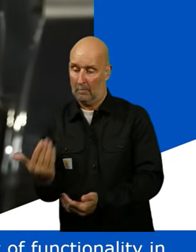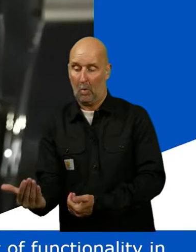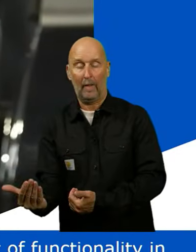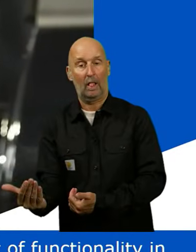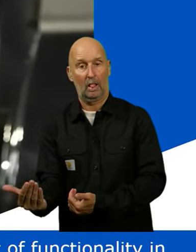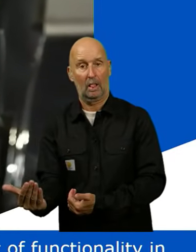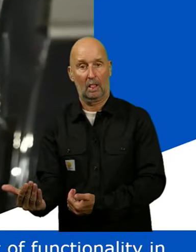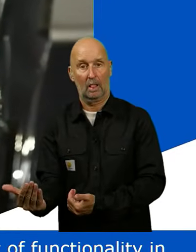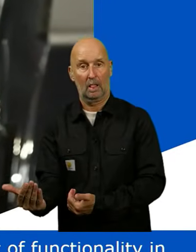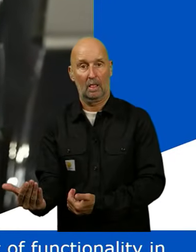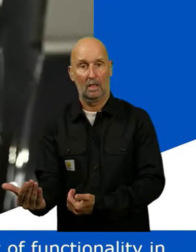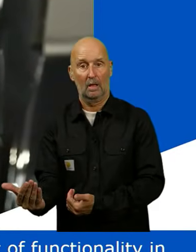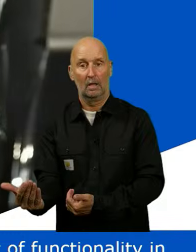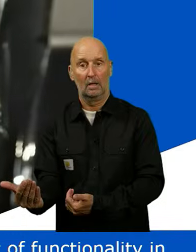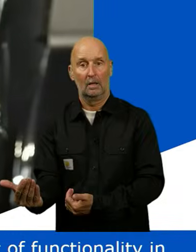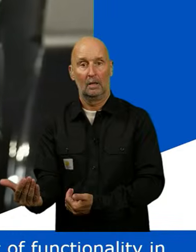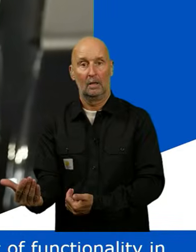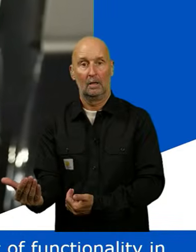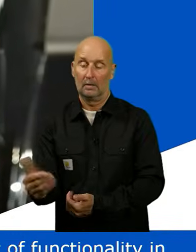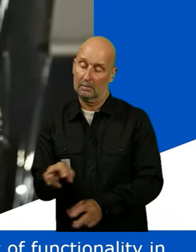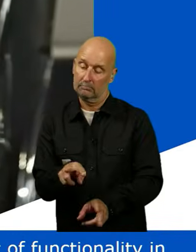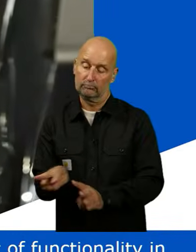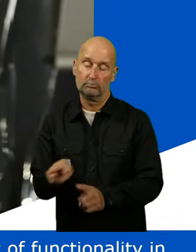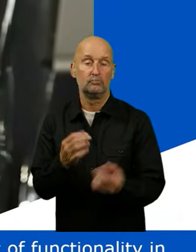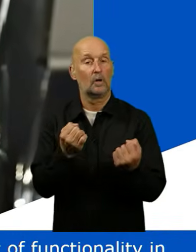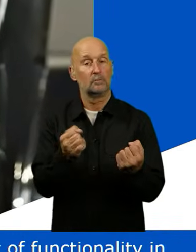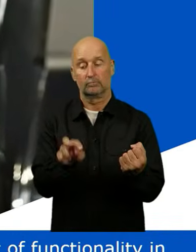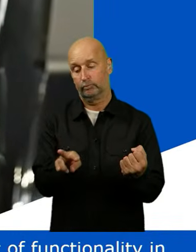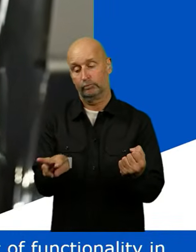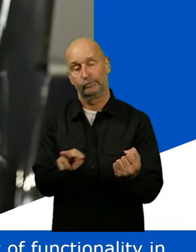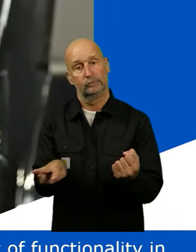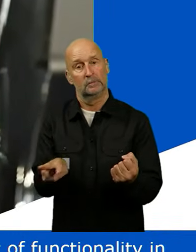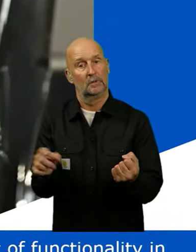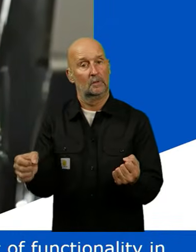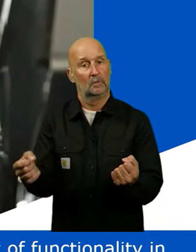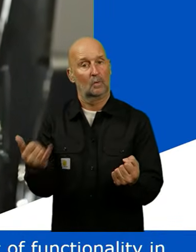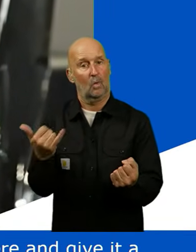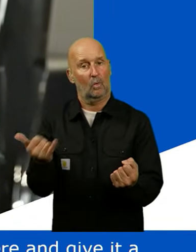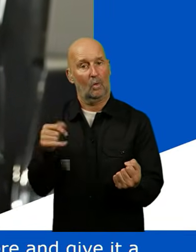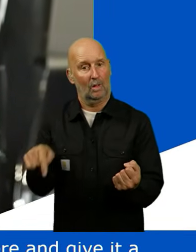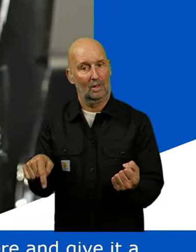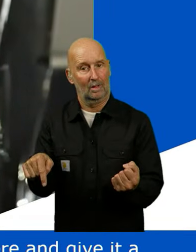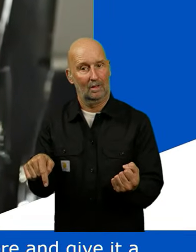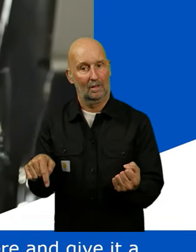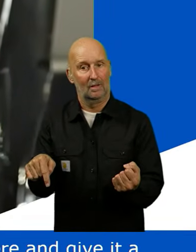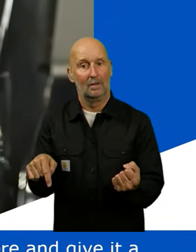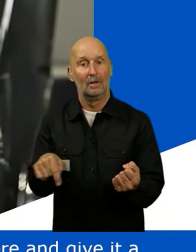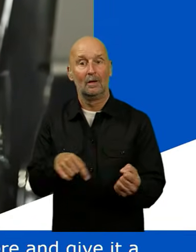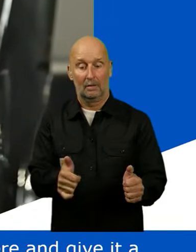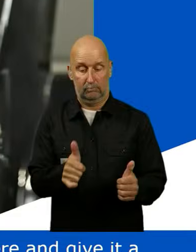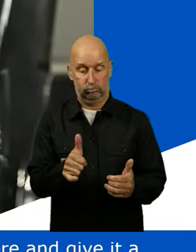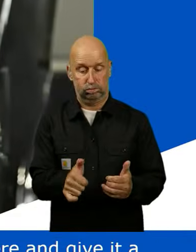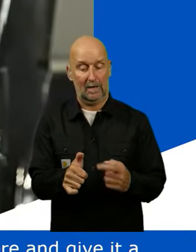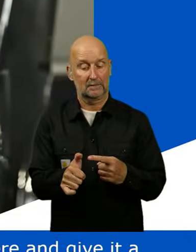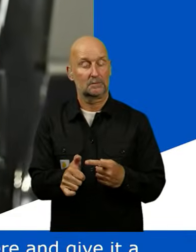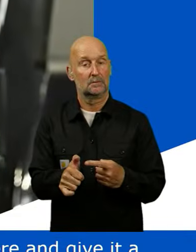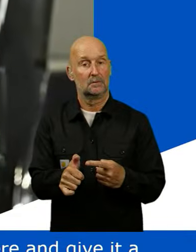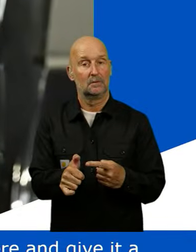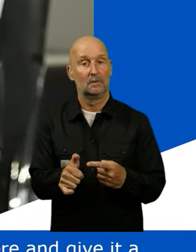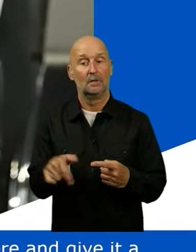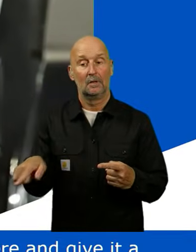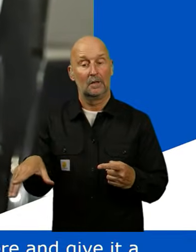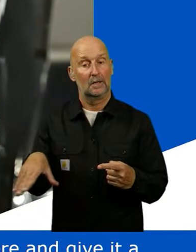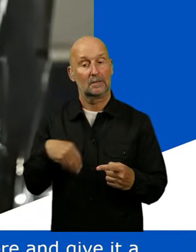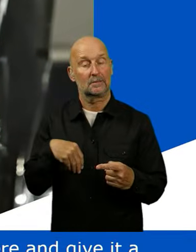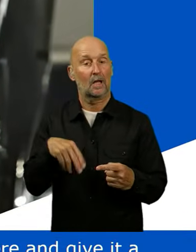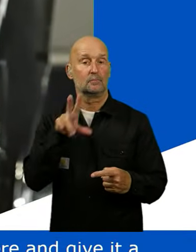mobile there and still give it a glance out on the road to see who's calling you. And then of course you can simply press a button on the steering wheel to accept the